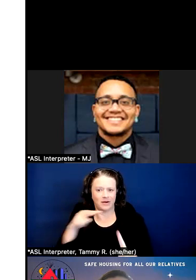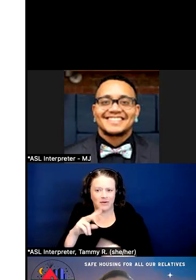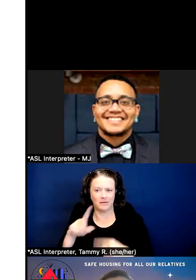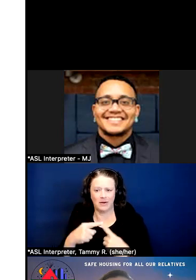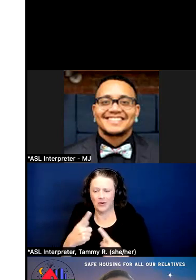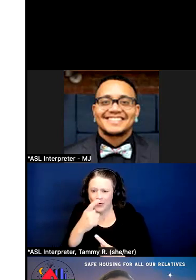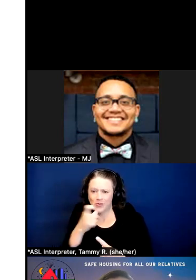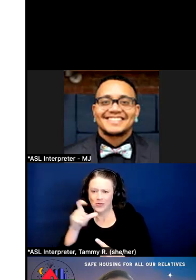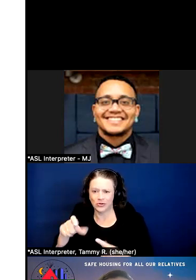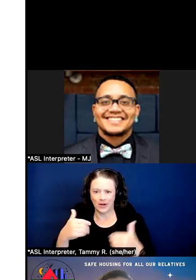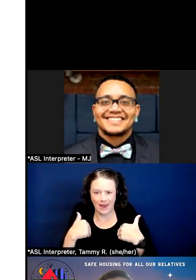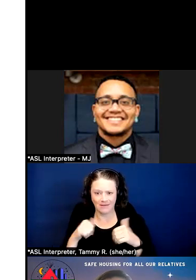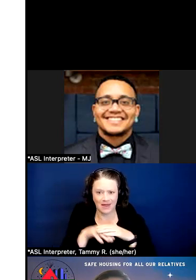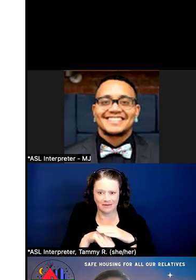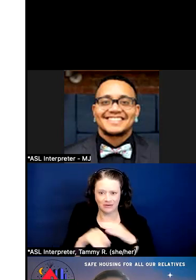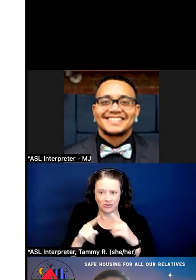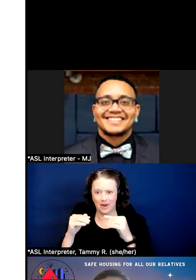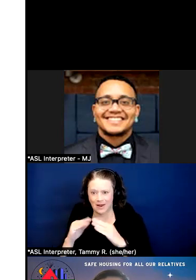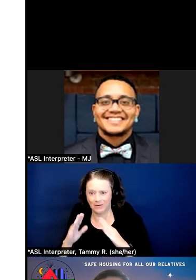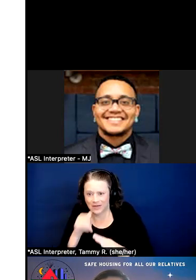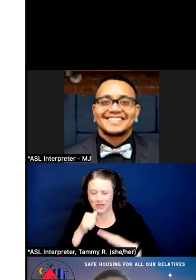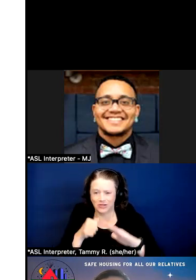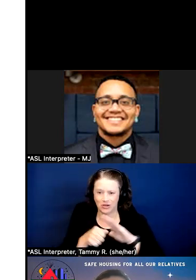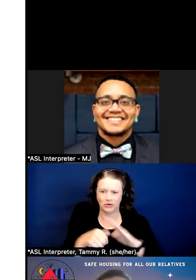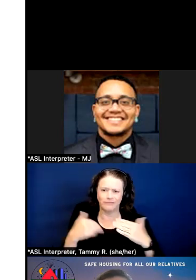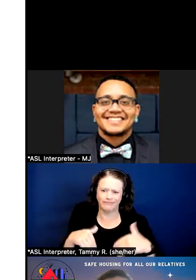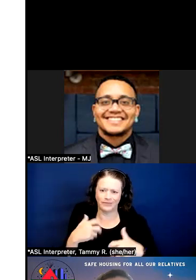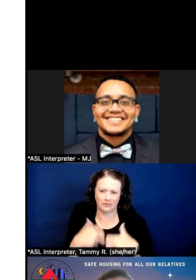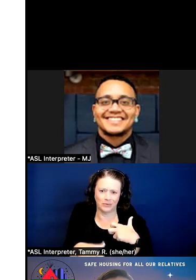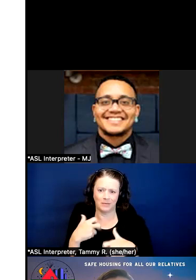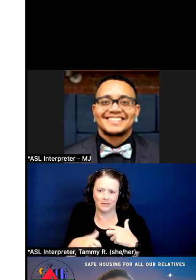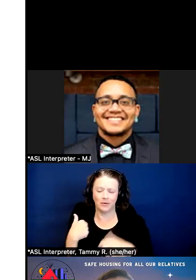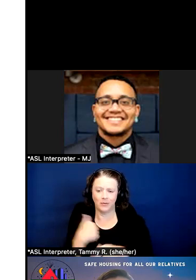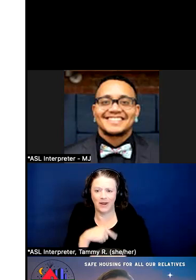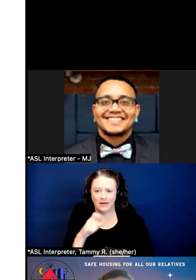shelter, we think is one of the biggest things that we have to address in our work.